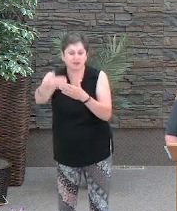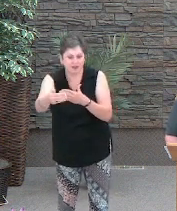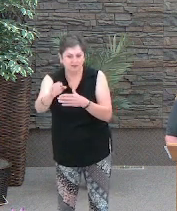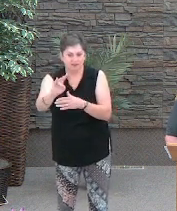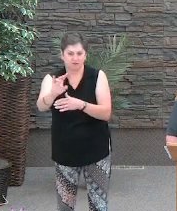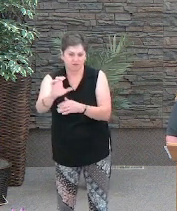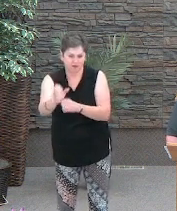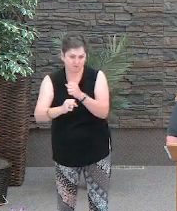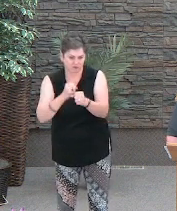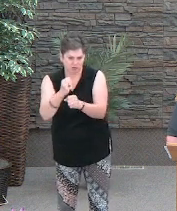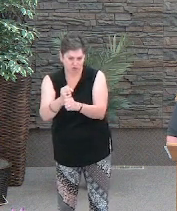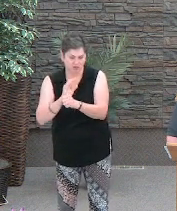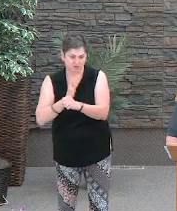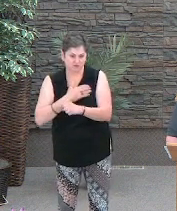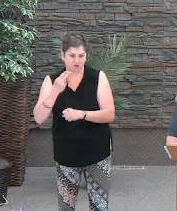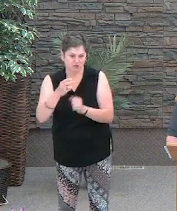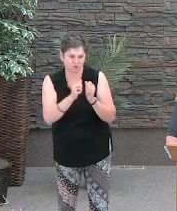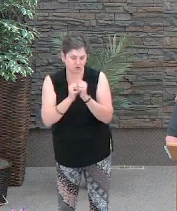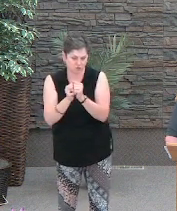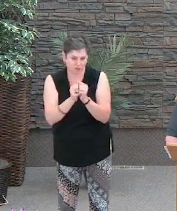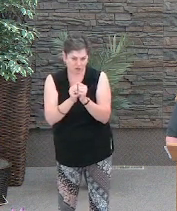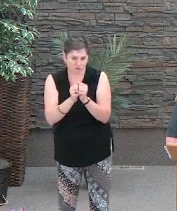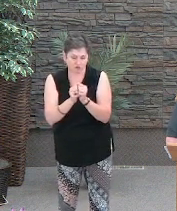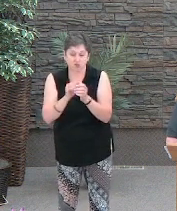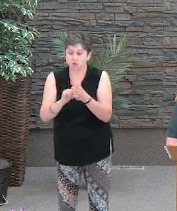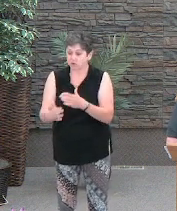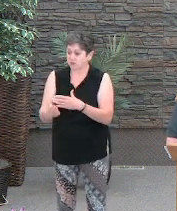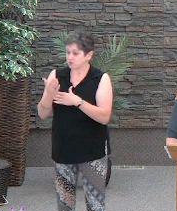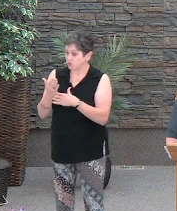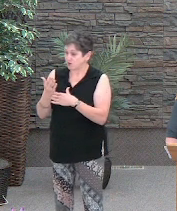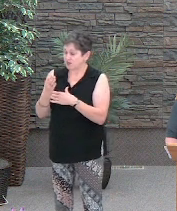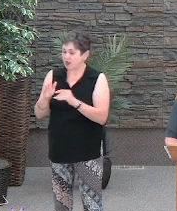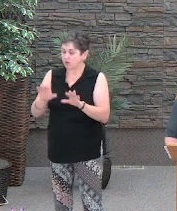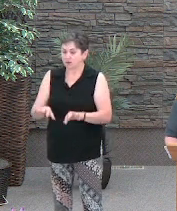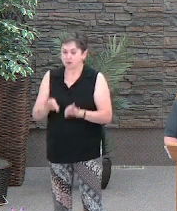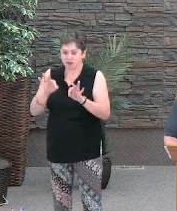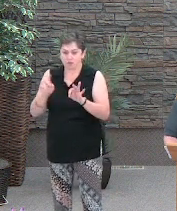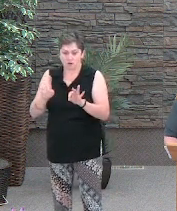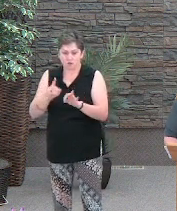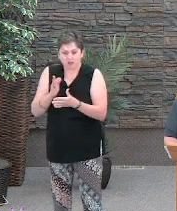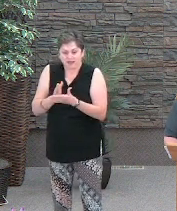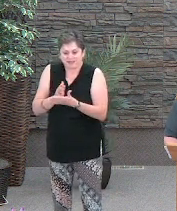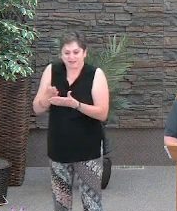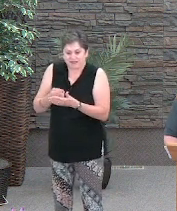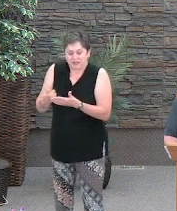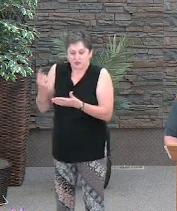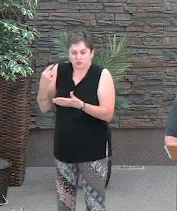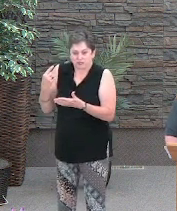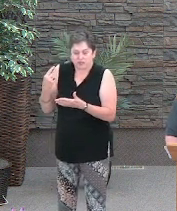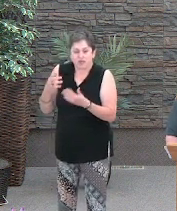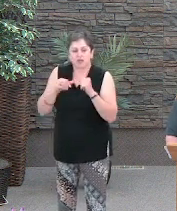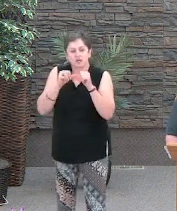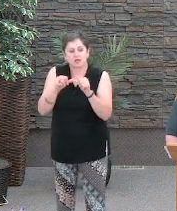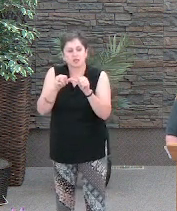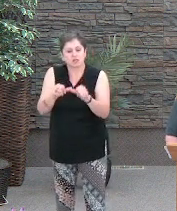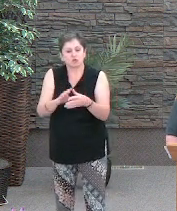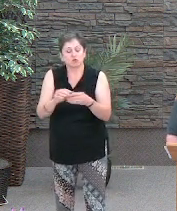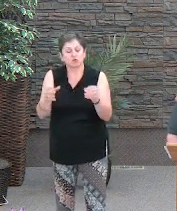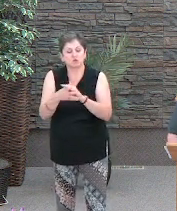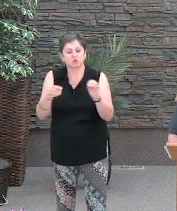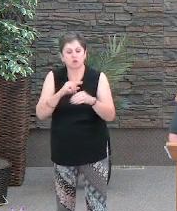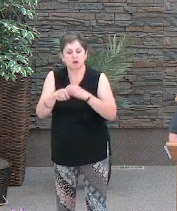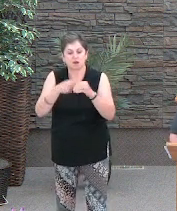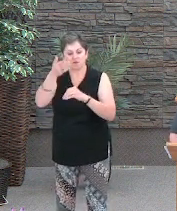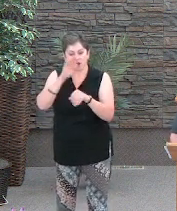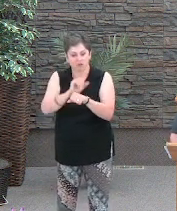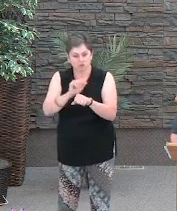75 years of our history together. So this morning, I want to pick up where we left off last time, and I want to continue the story of